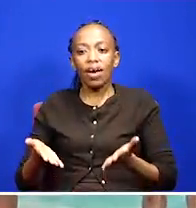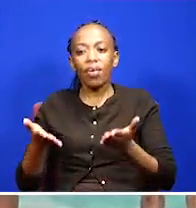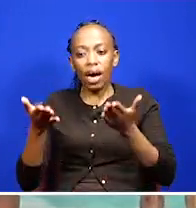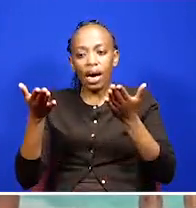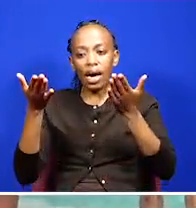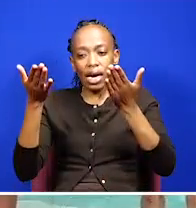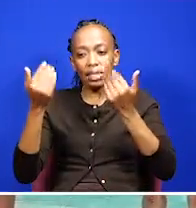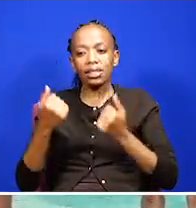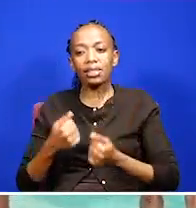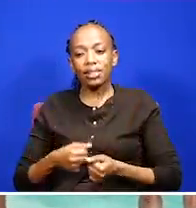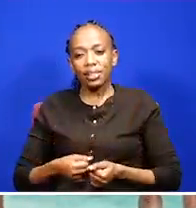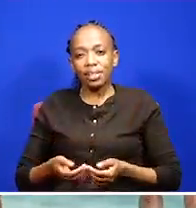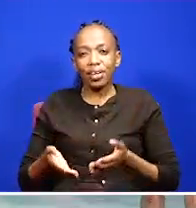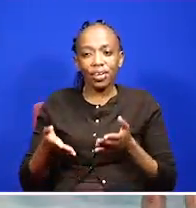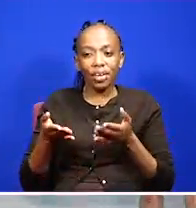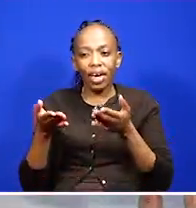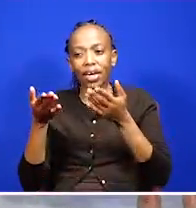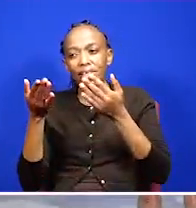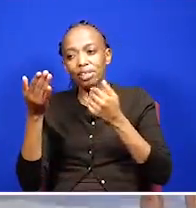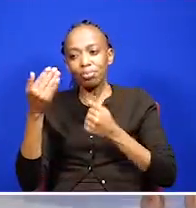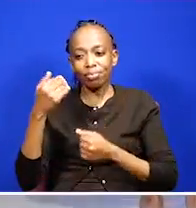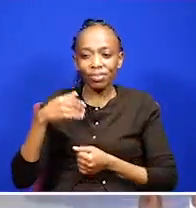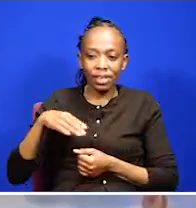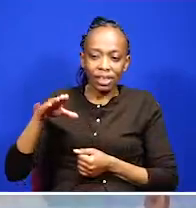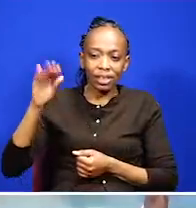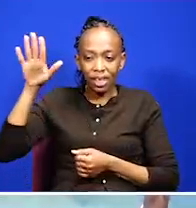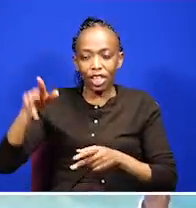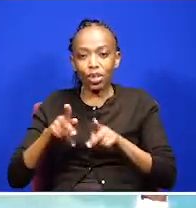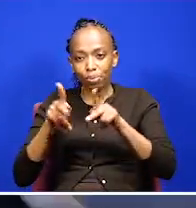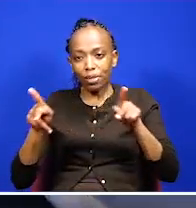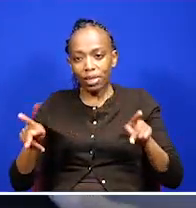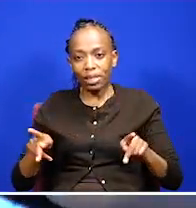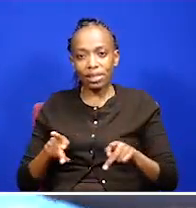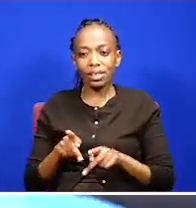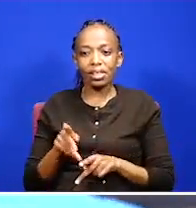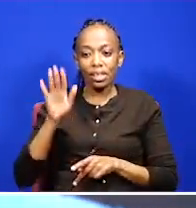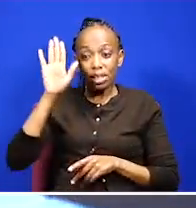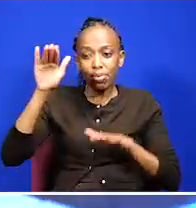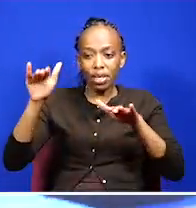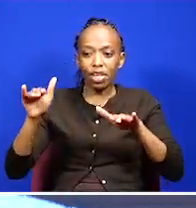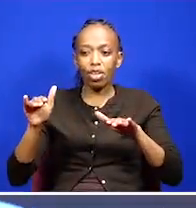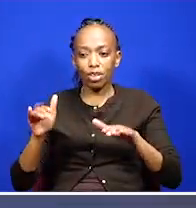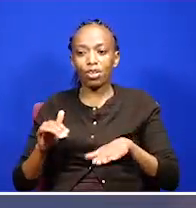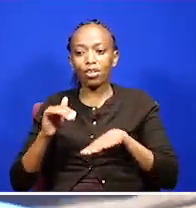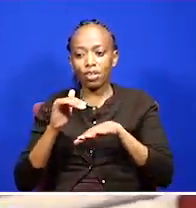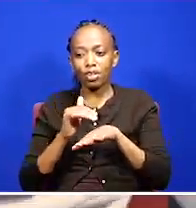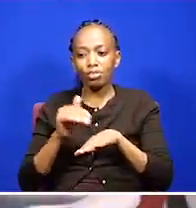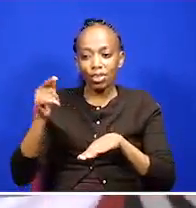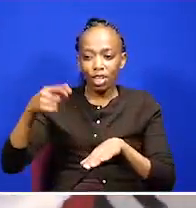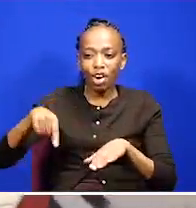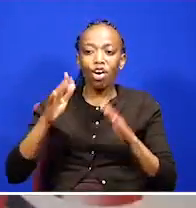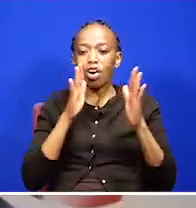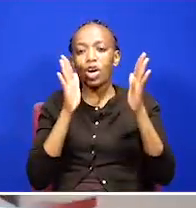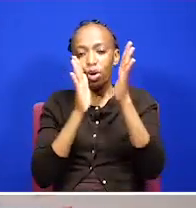arise, arise, say arise, arise, take your place, be enthroned, be enthroned.